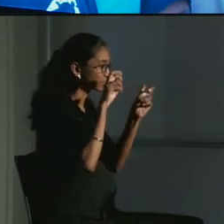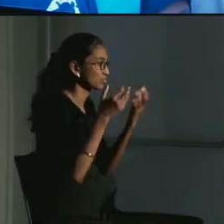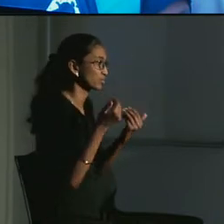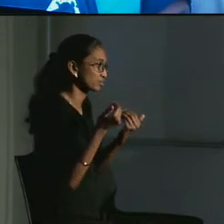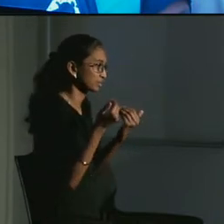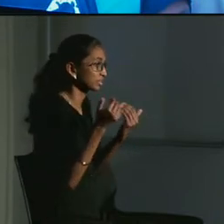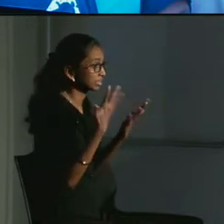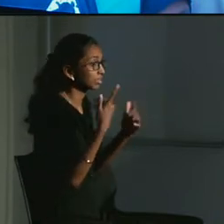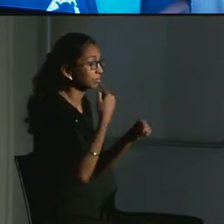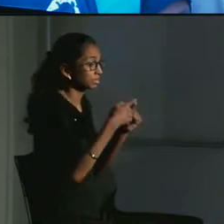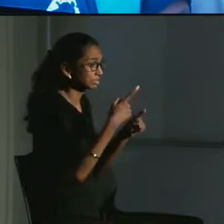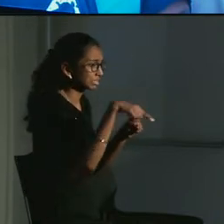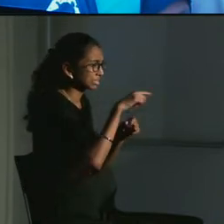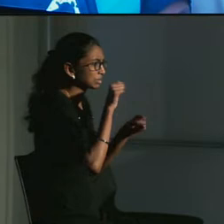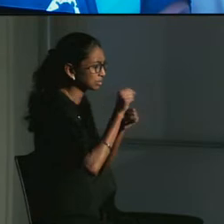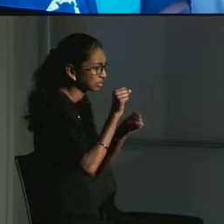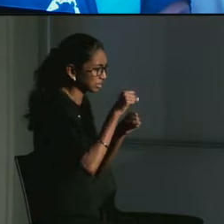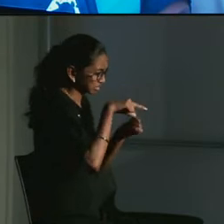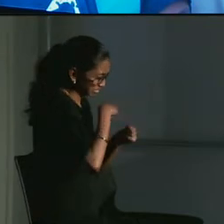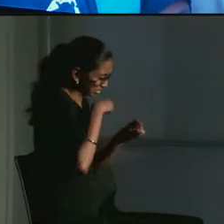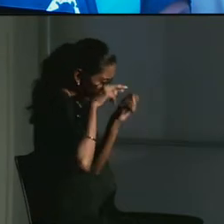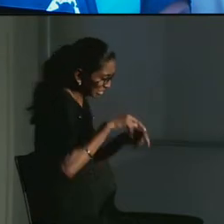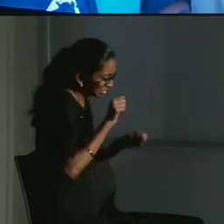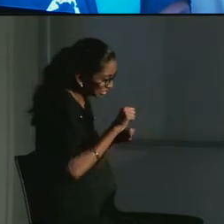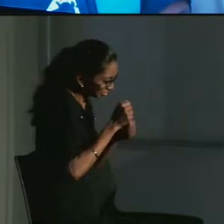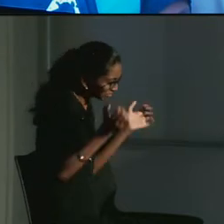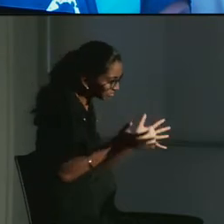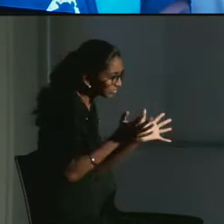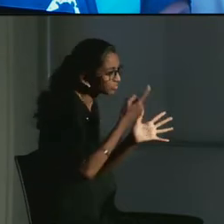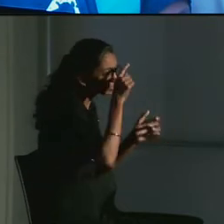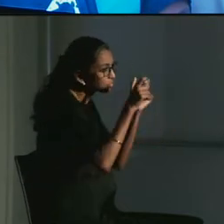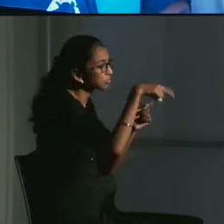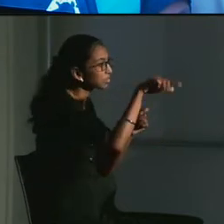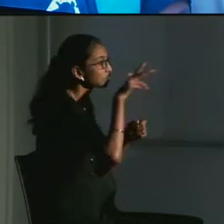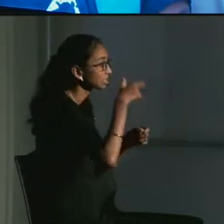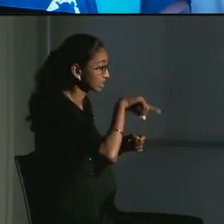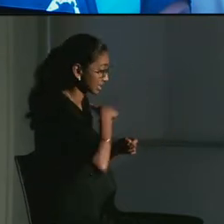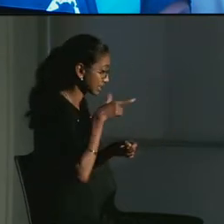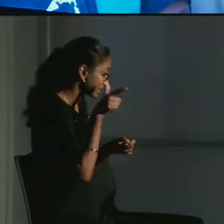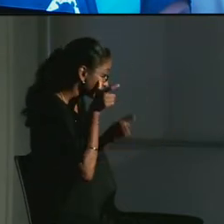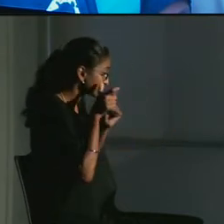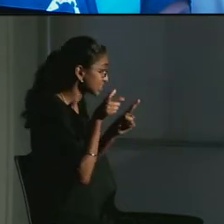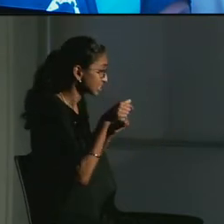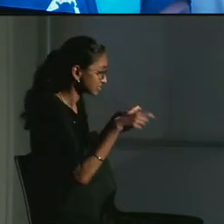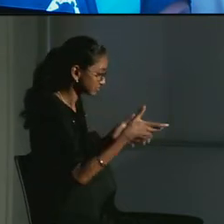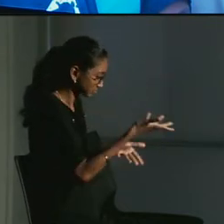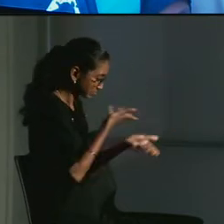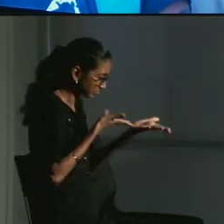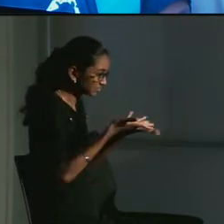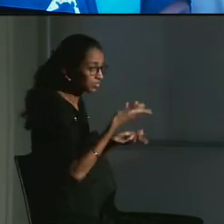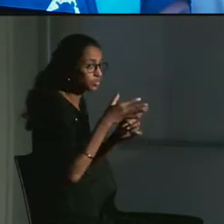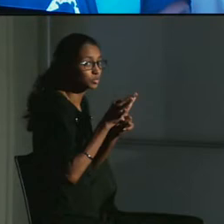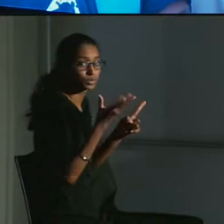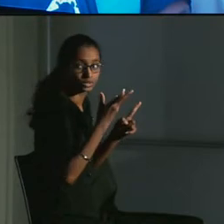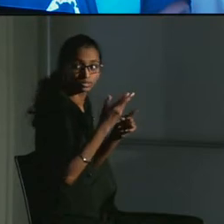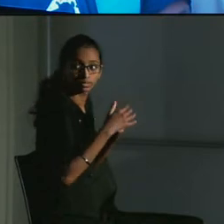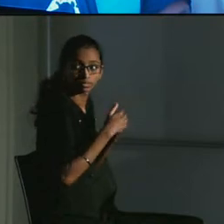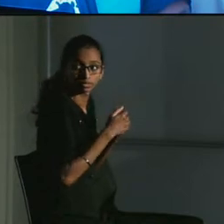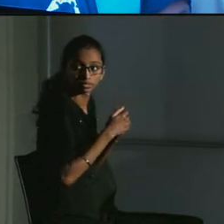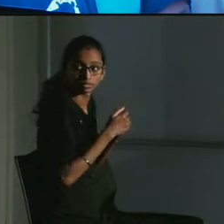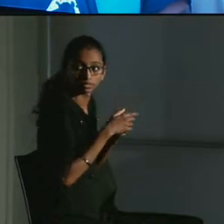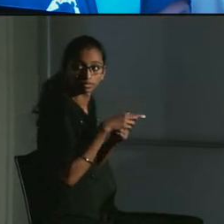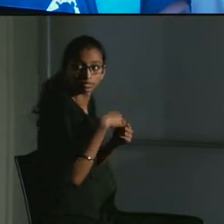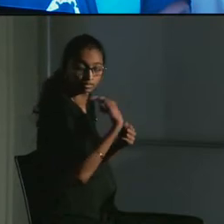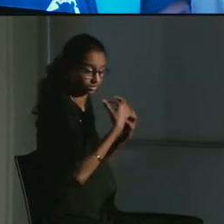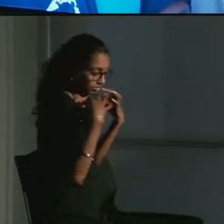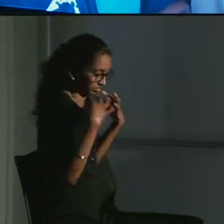and what is the kind of labor that it would take to do this? What are the kind of listening circles it rests on? And most importantly, when these garments